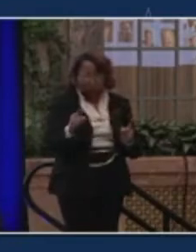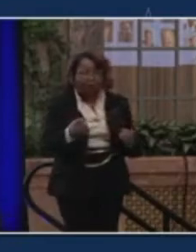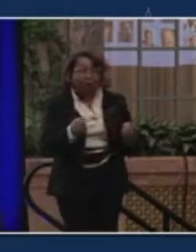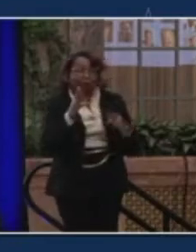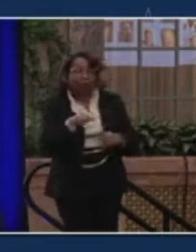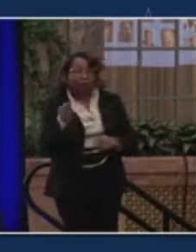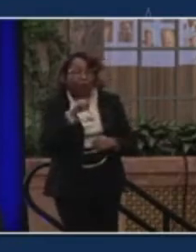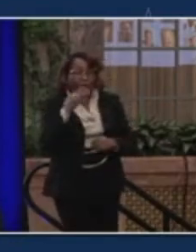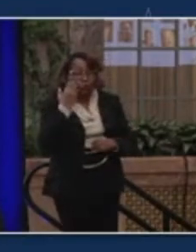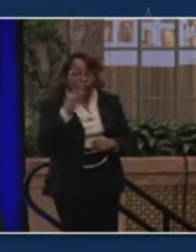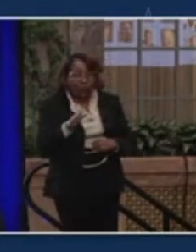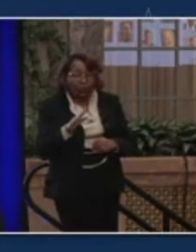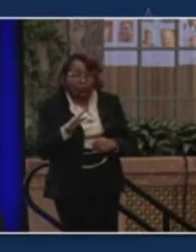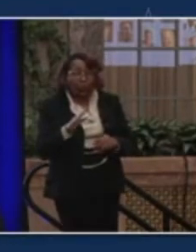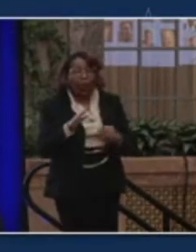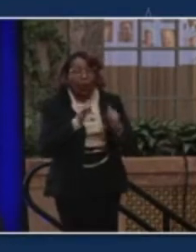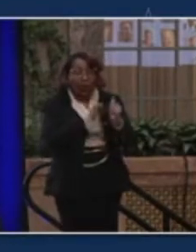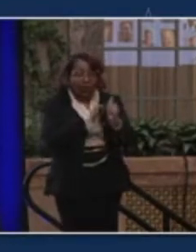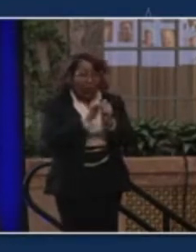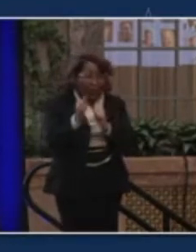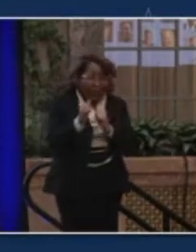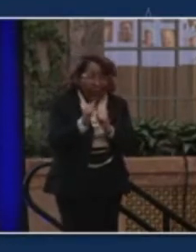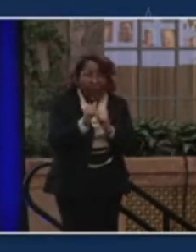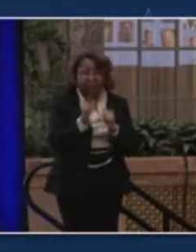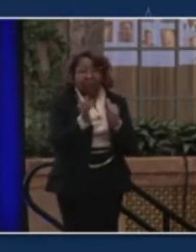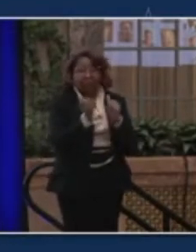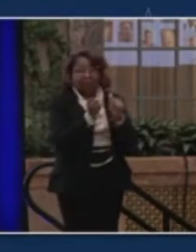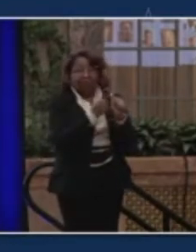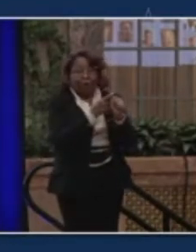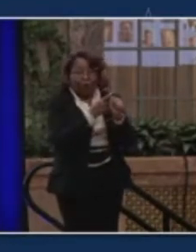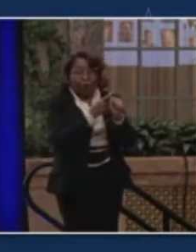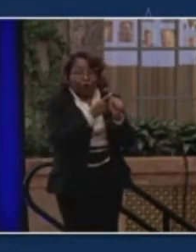Washington sponsored and passed the first